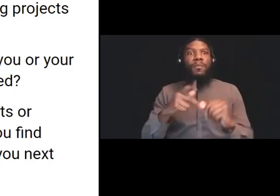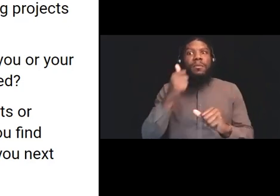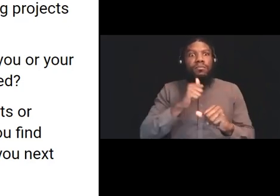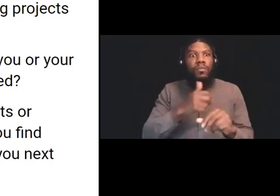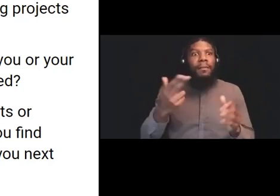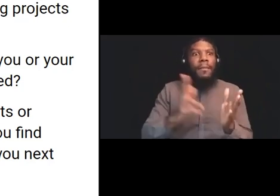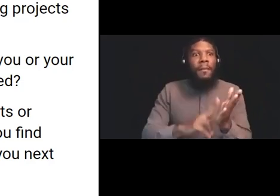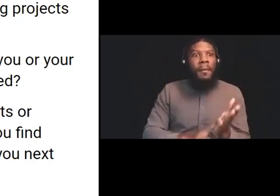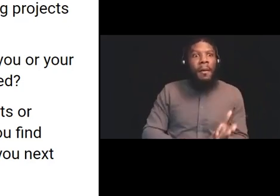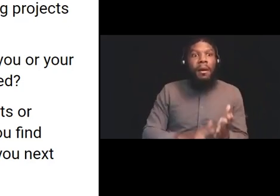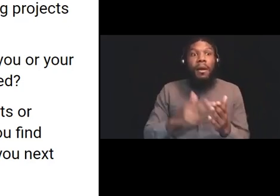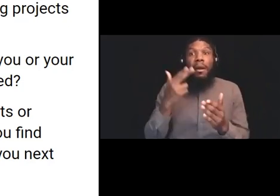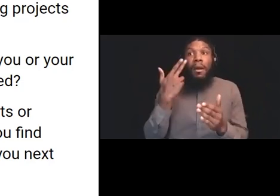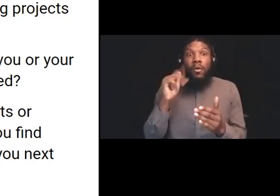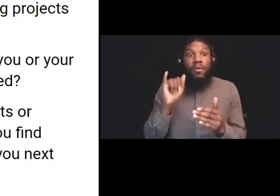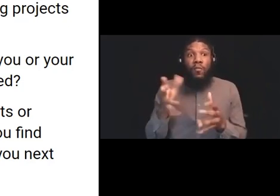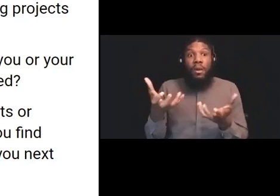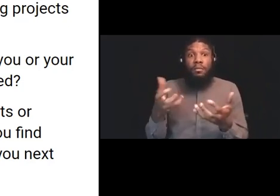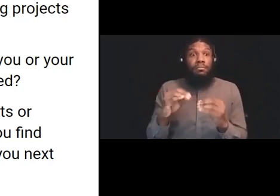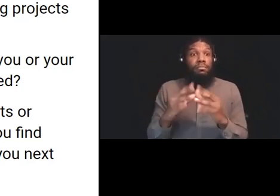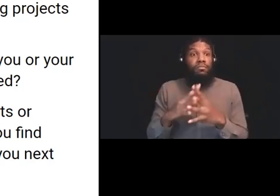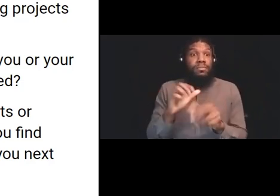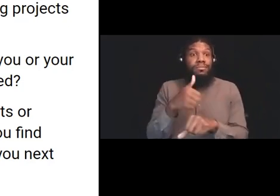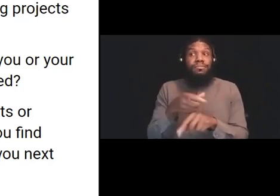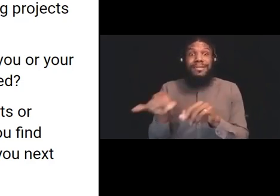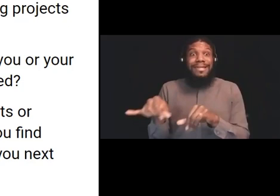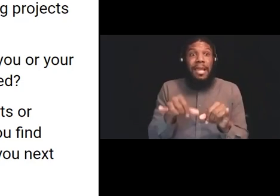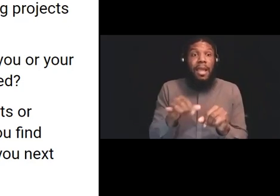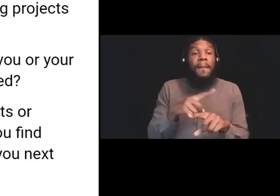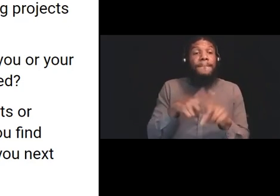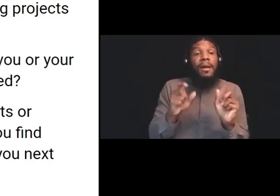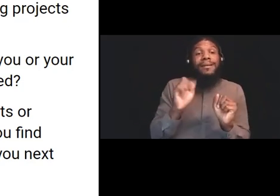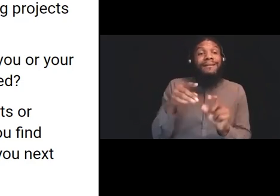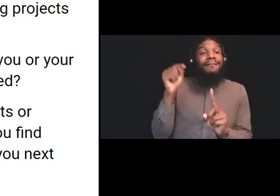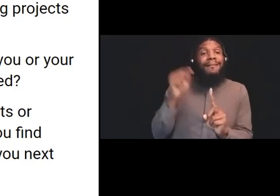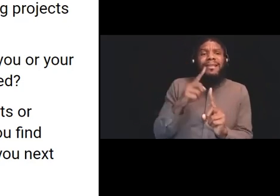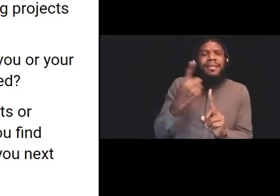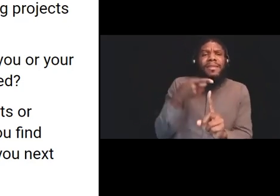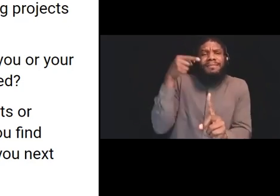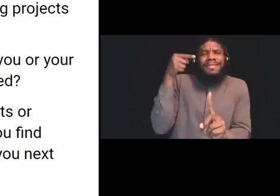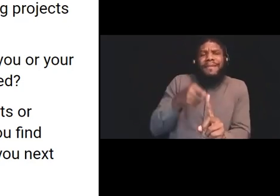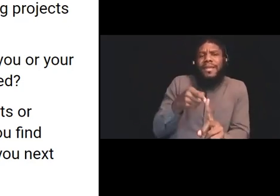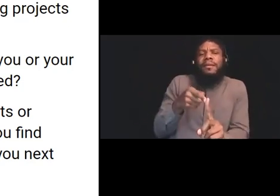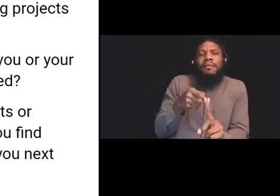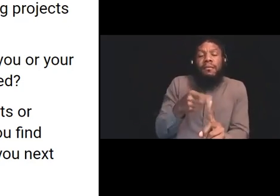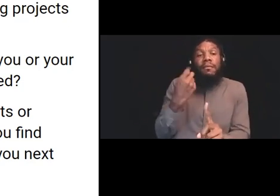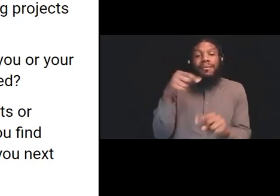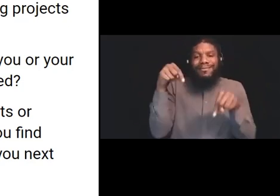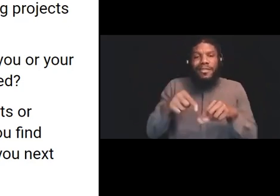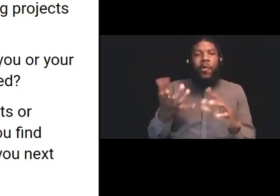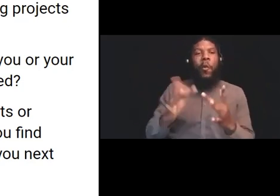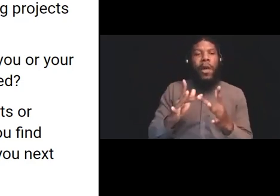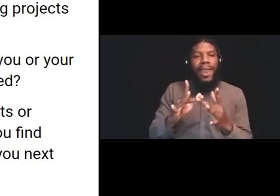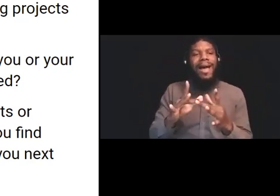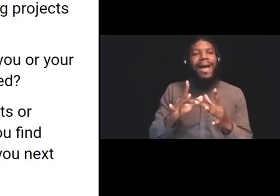to recreate that. However, there are times we're having a specific, like this is an online space,